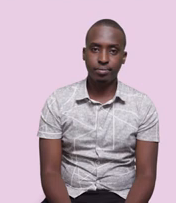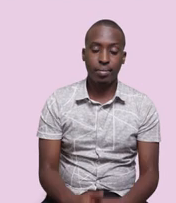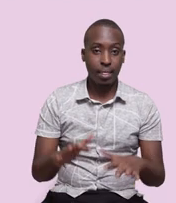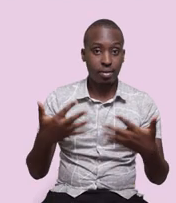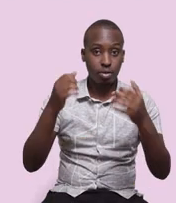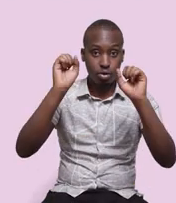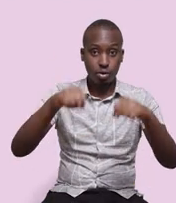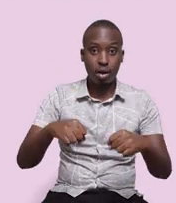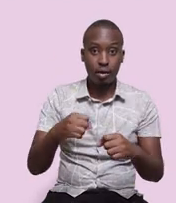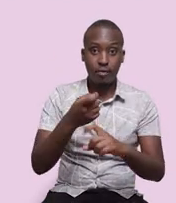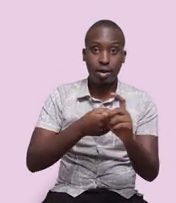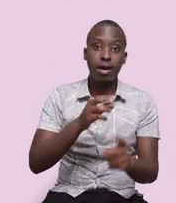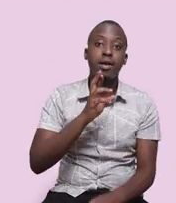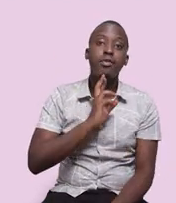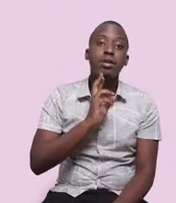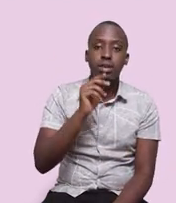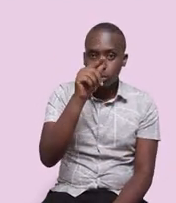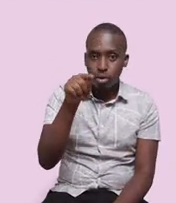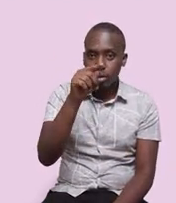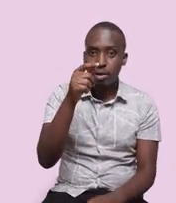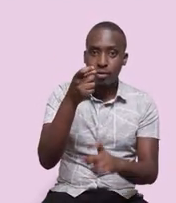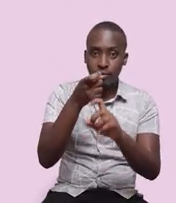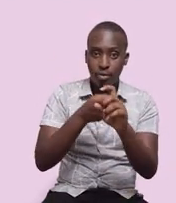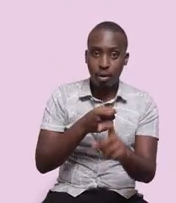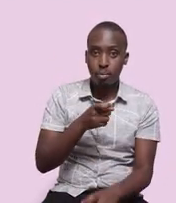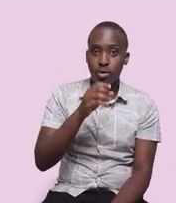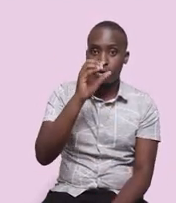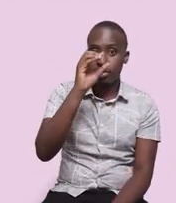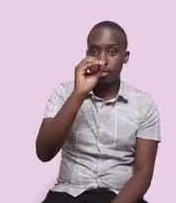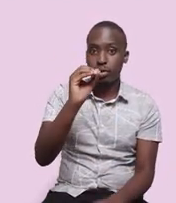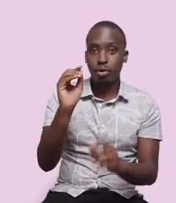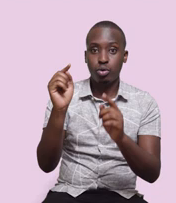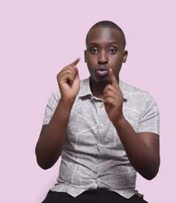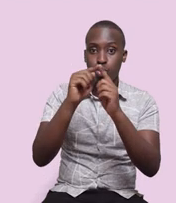Can we move the red dot to the left?